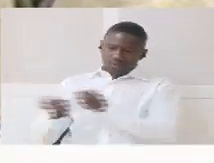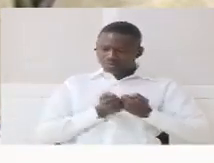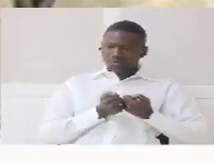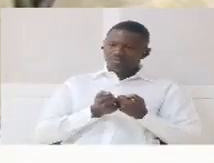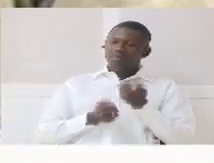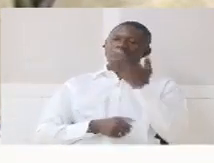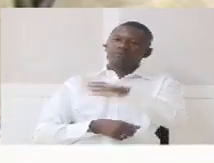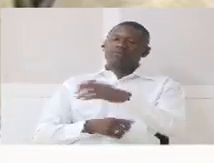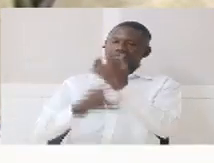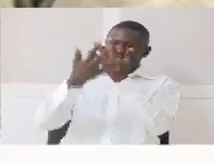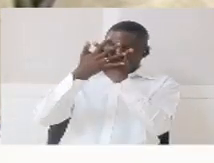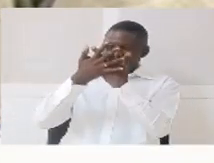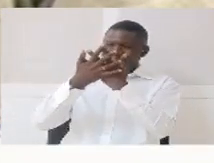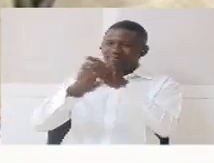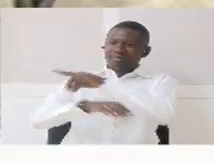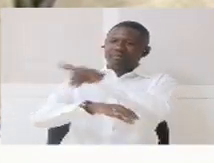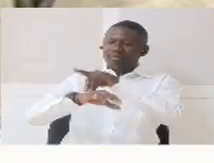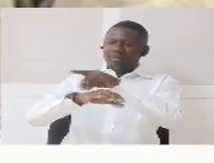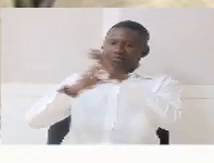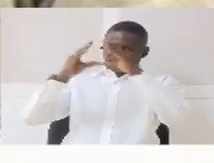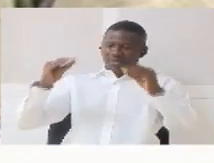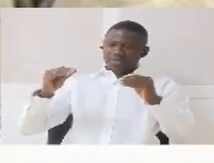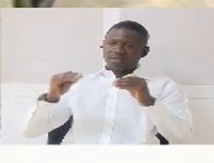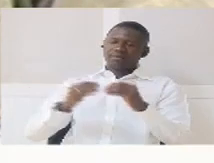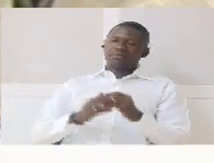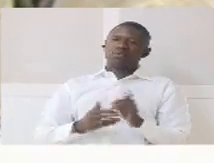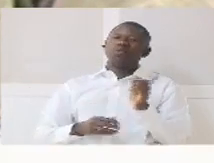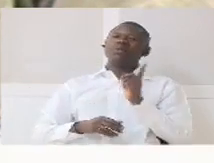lonko niwo wato tambita imanyan kasola nka bondila kasola